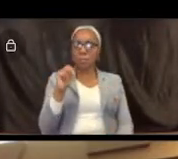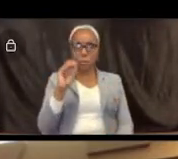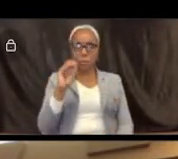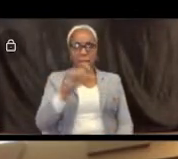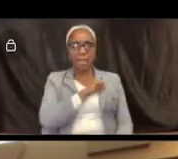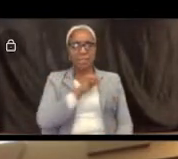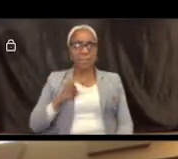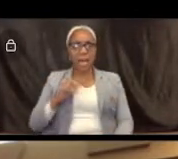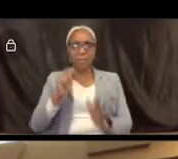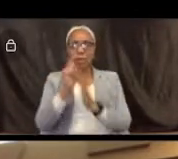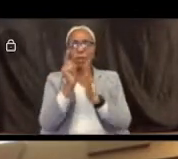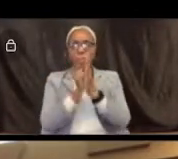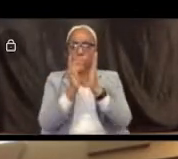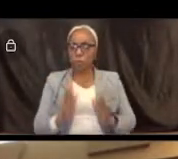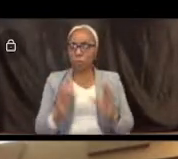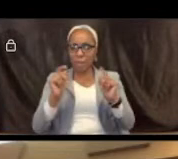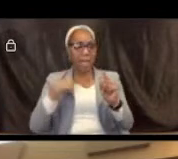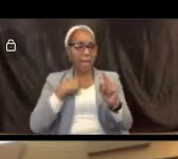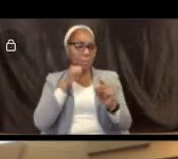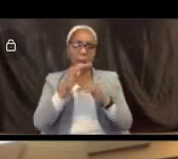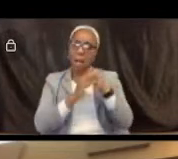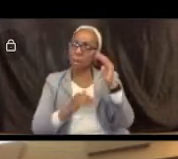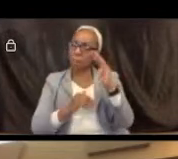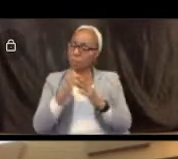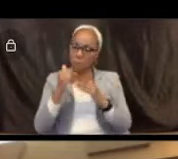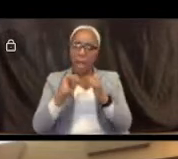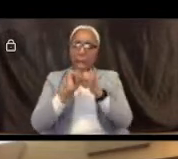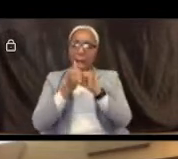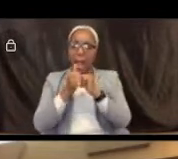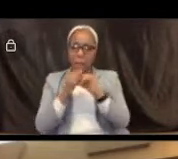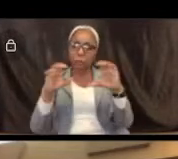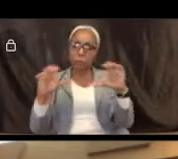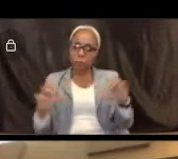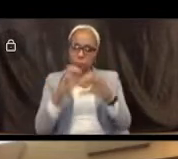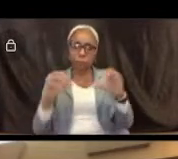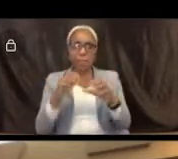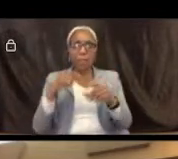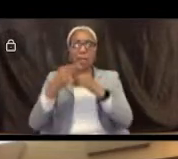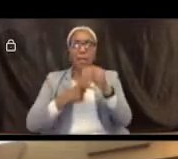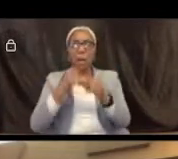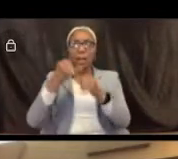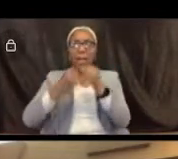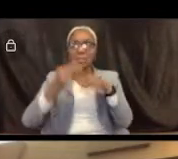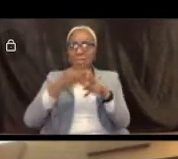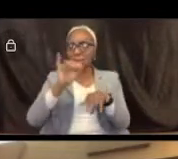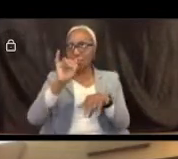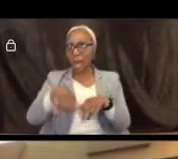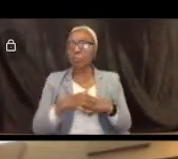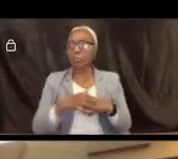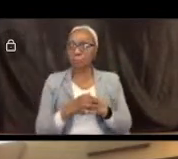I'm not comfortable with the direction that this conversation's going in regards to last names and that type of thing.